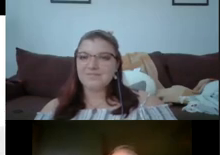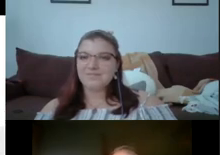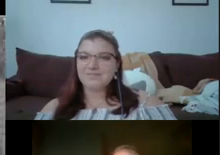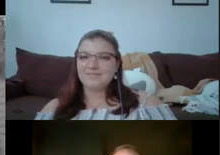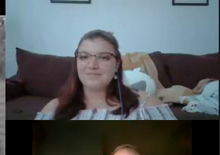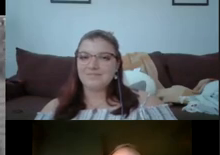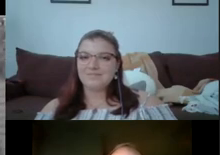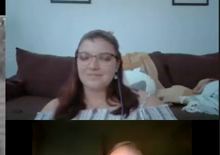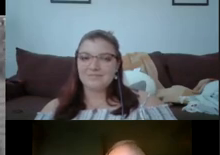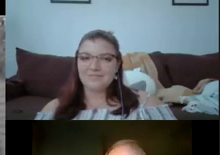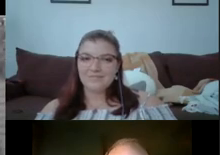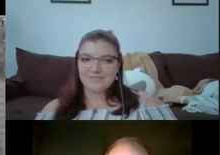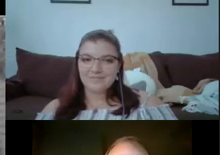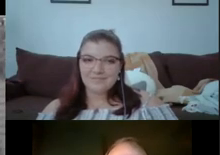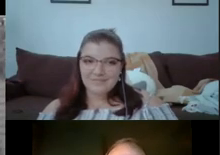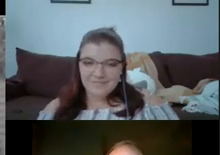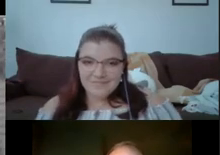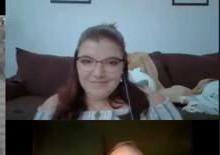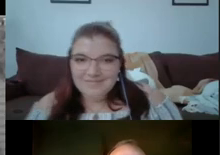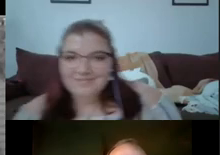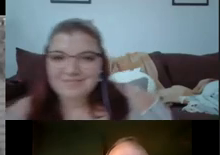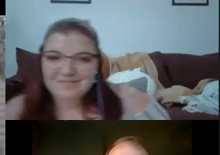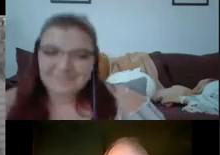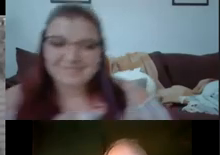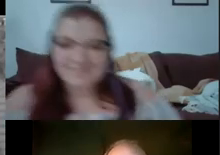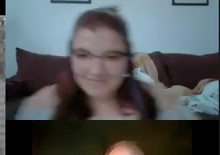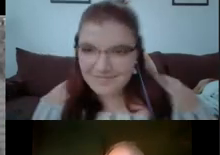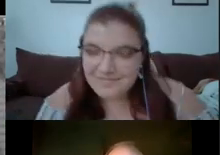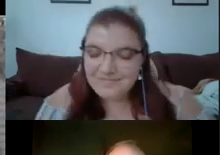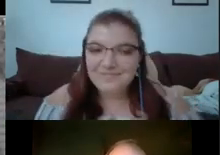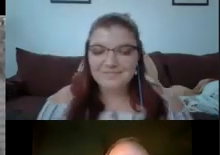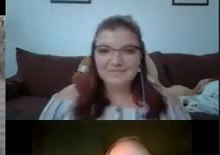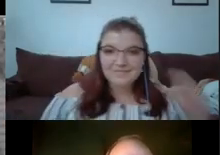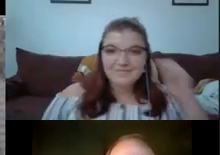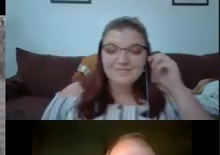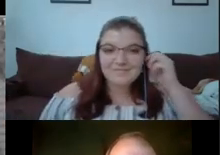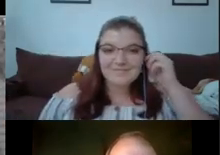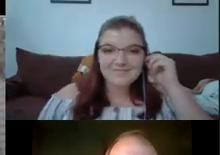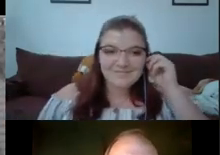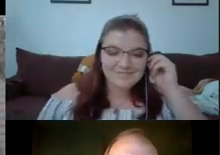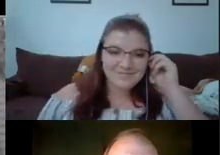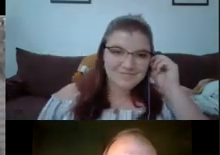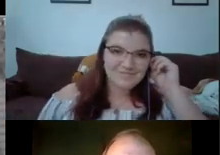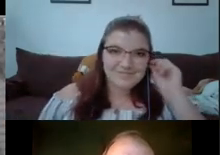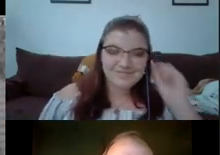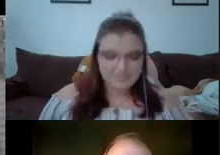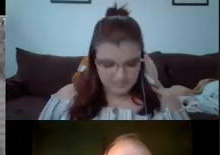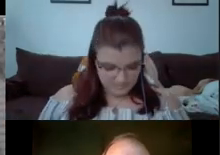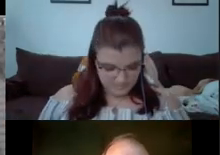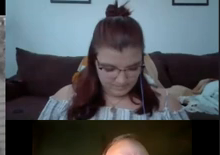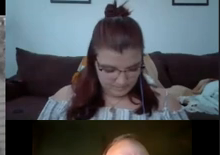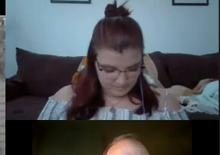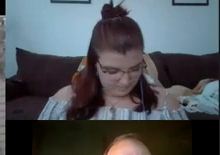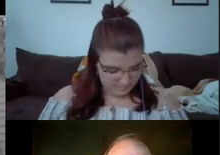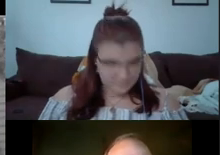life, they established homecoming. Here, majorettes coming—not